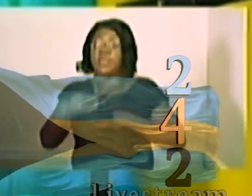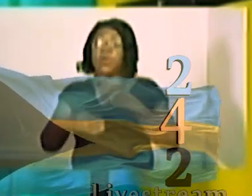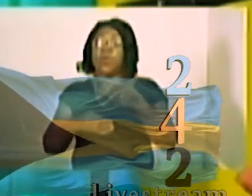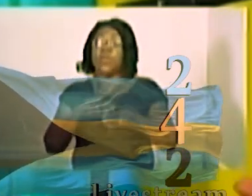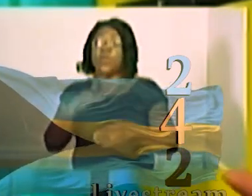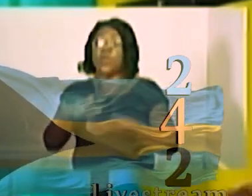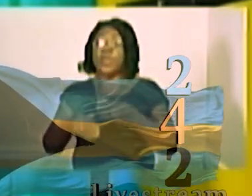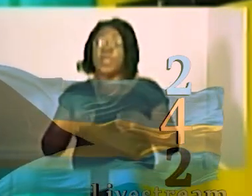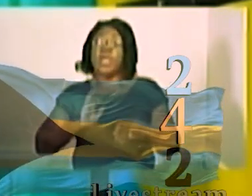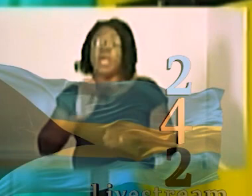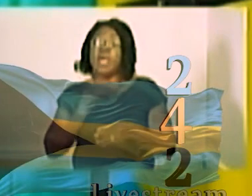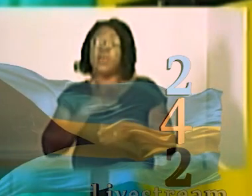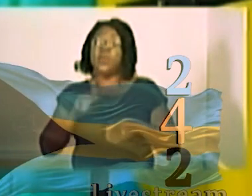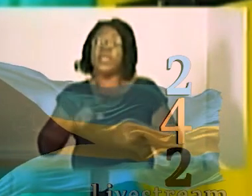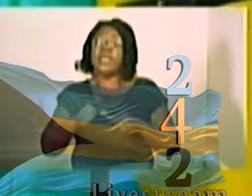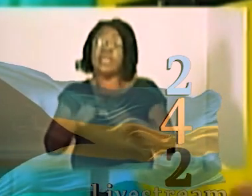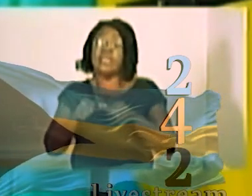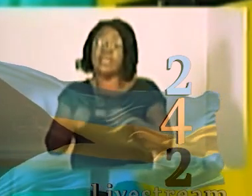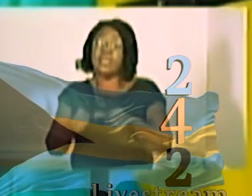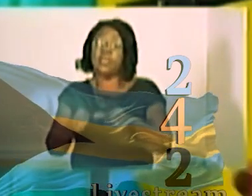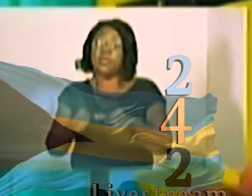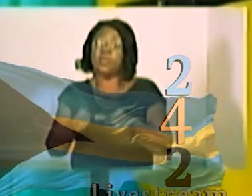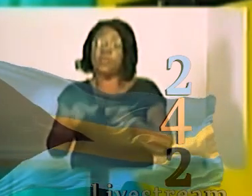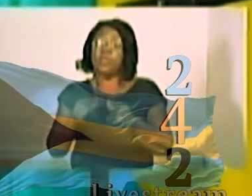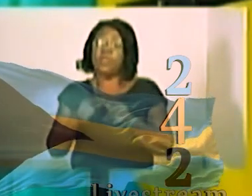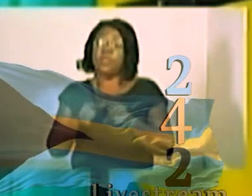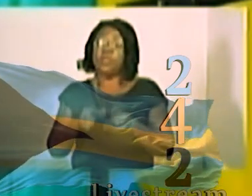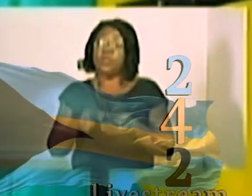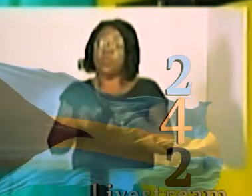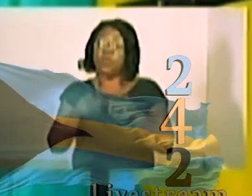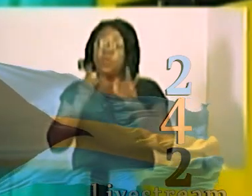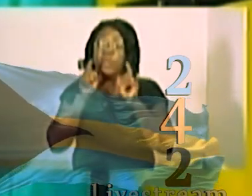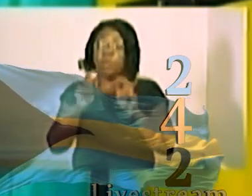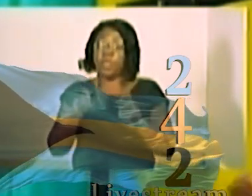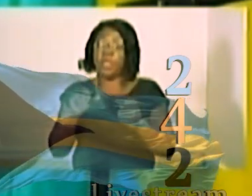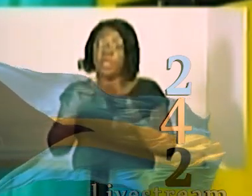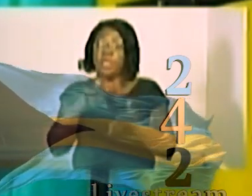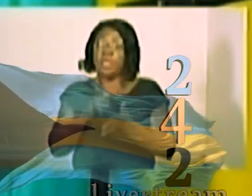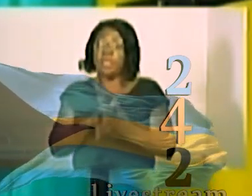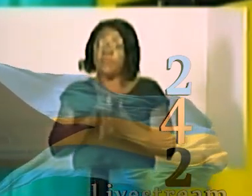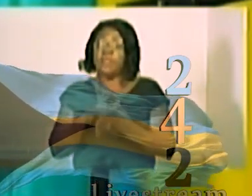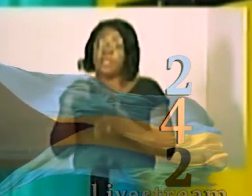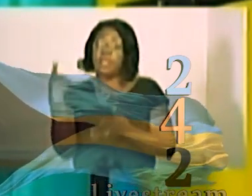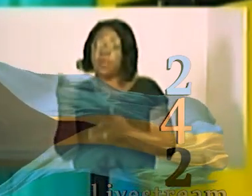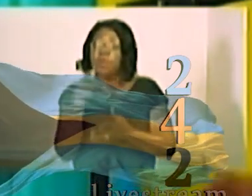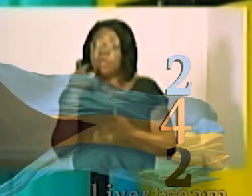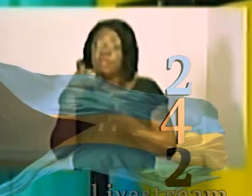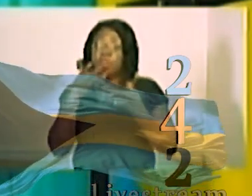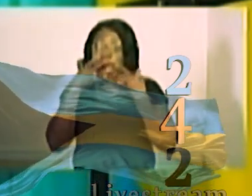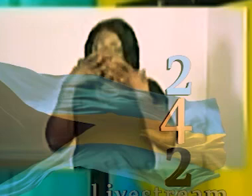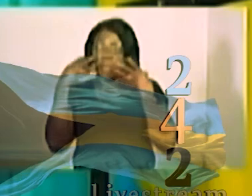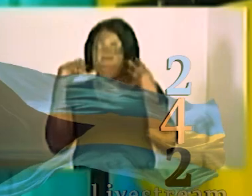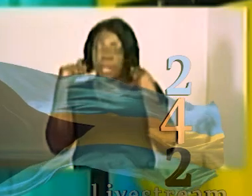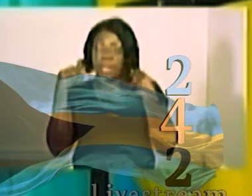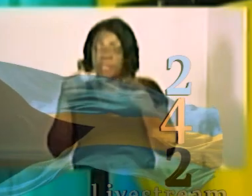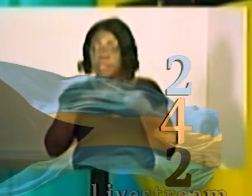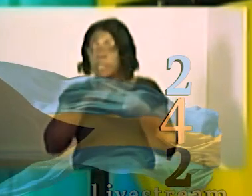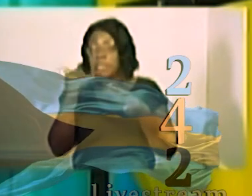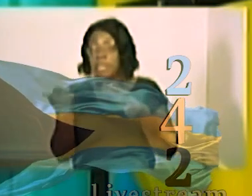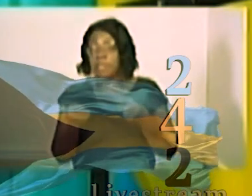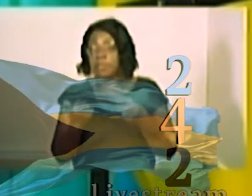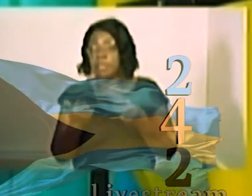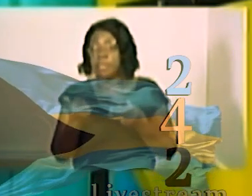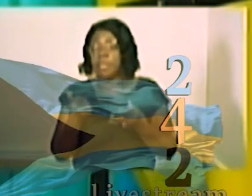ongoing. And we continue to, you know, require that they also use the mask and use the other measures that we